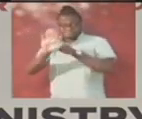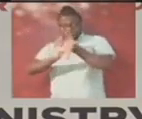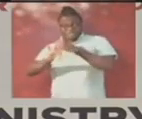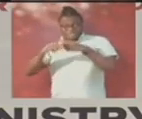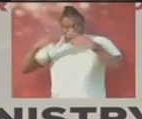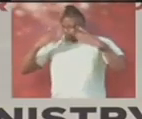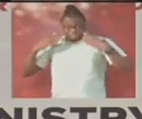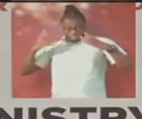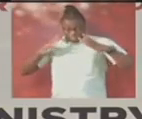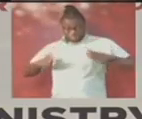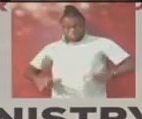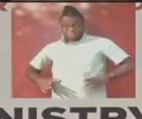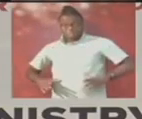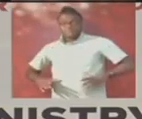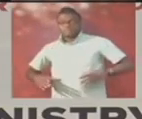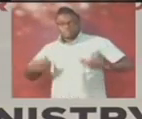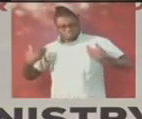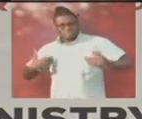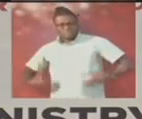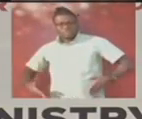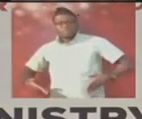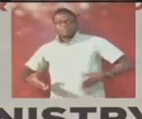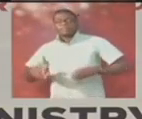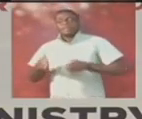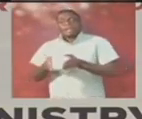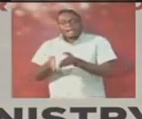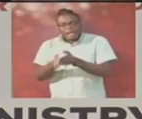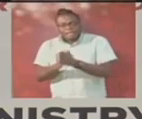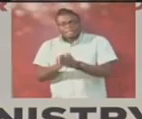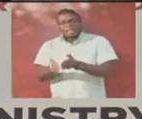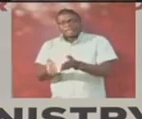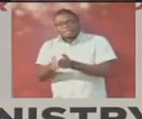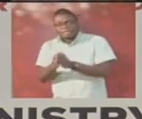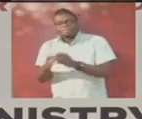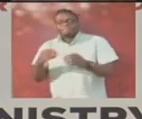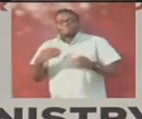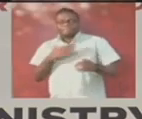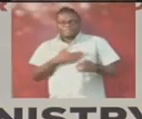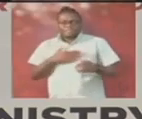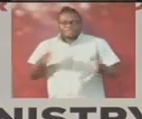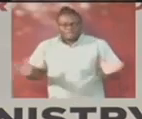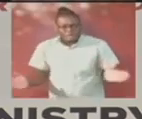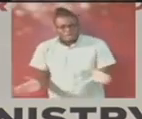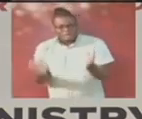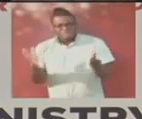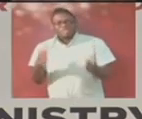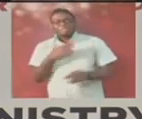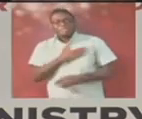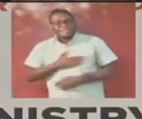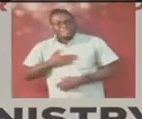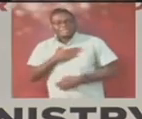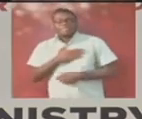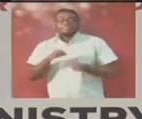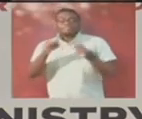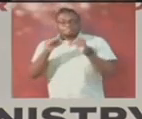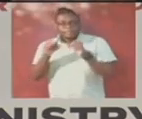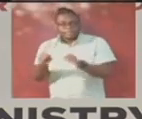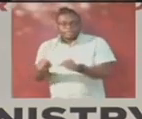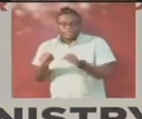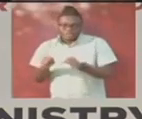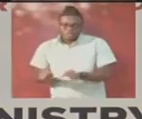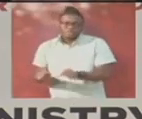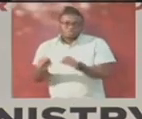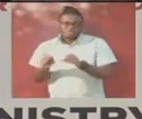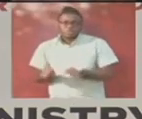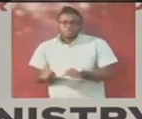like to appeal to members of the population to please continue practicing the 3 W's.